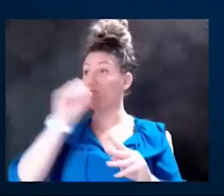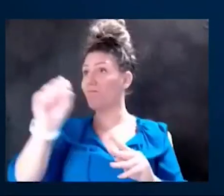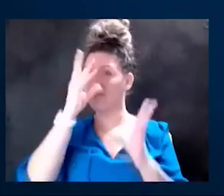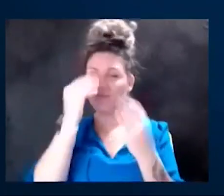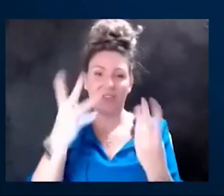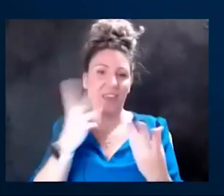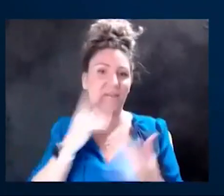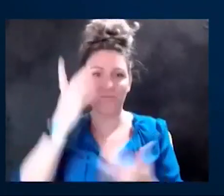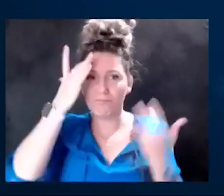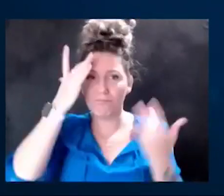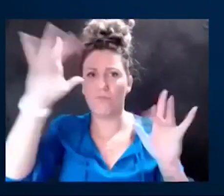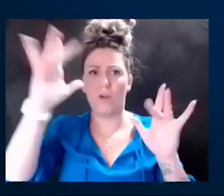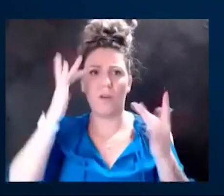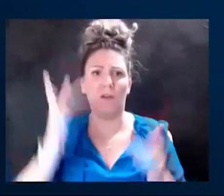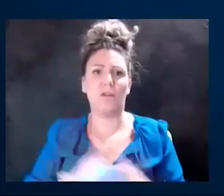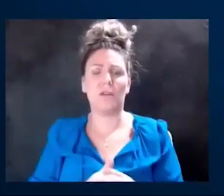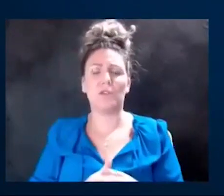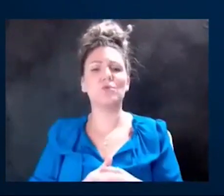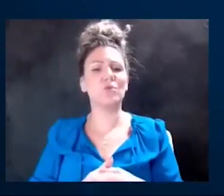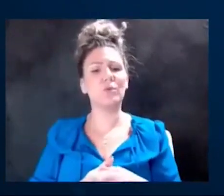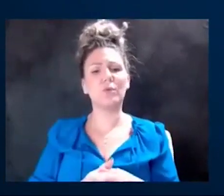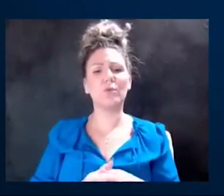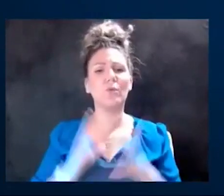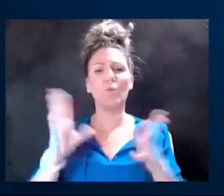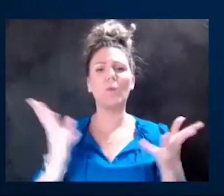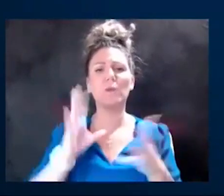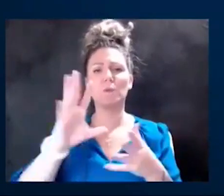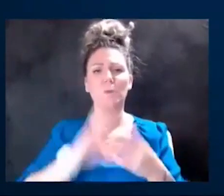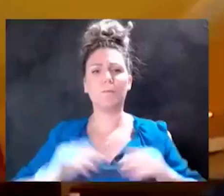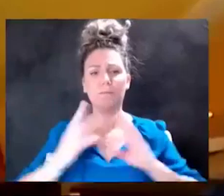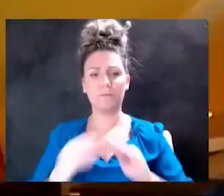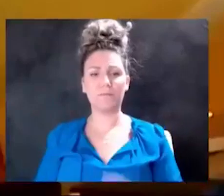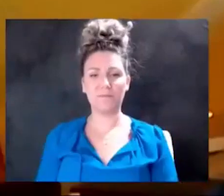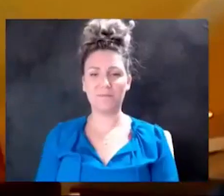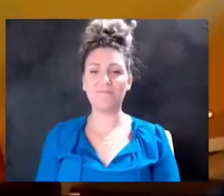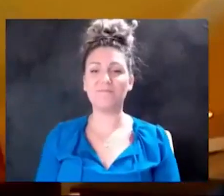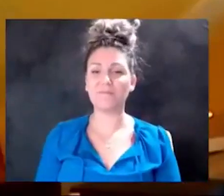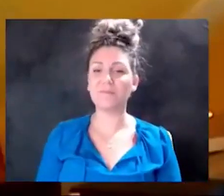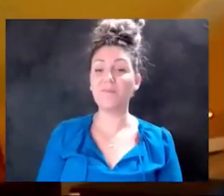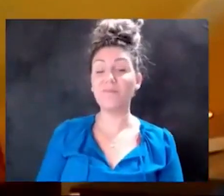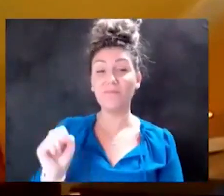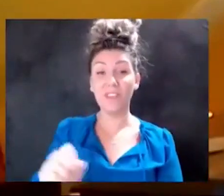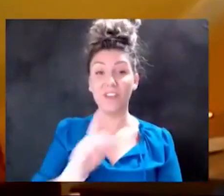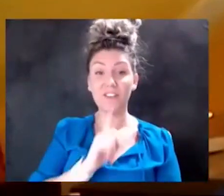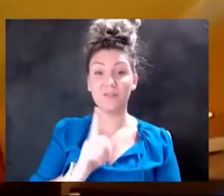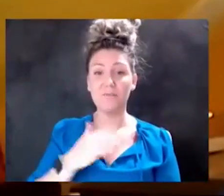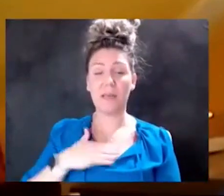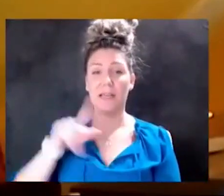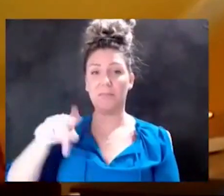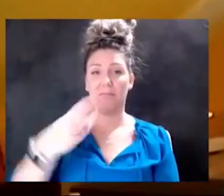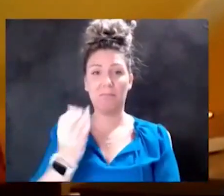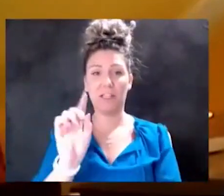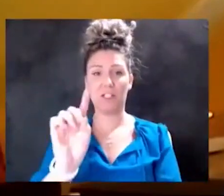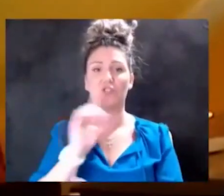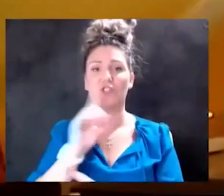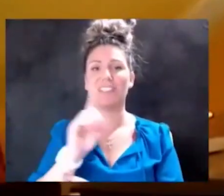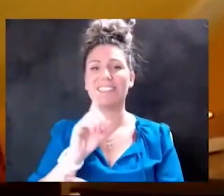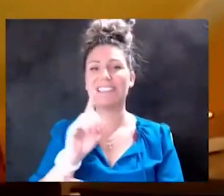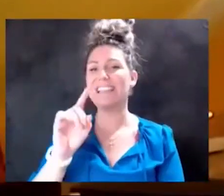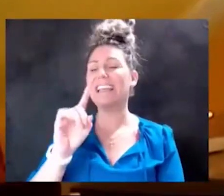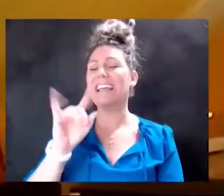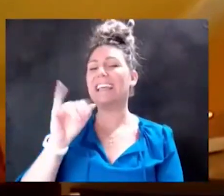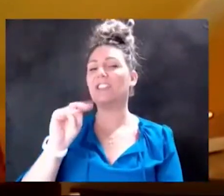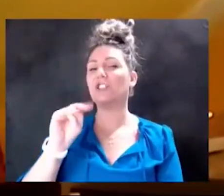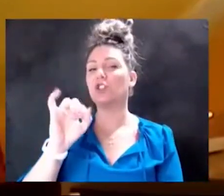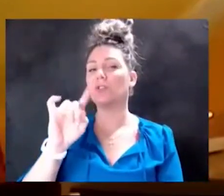to us a little bit about what's your story? Yeah, sure. So my PhD was in interdisciplinary research,